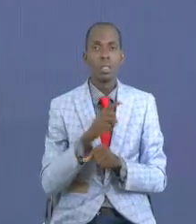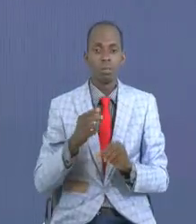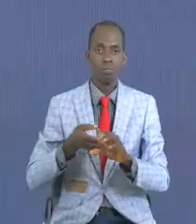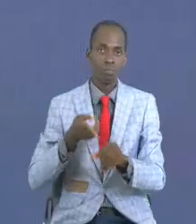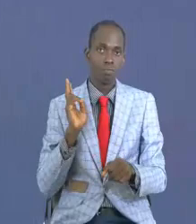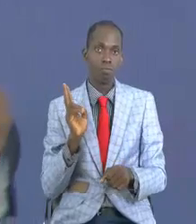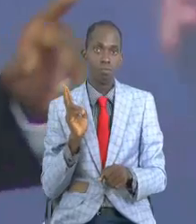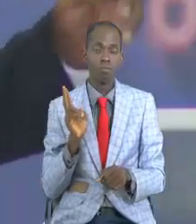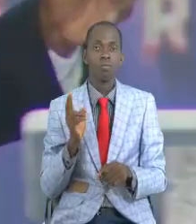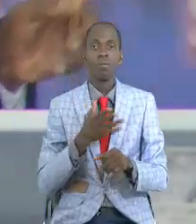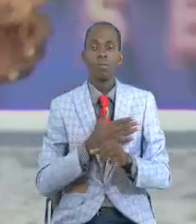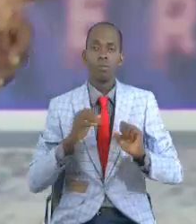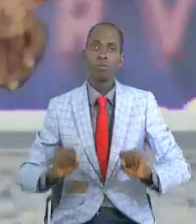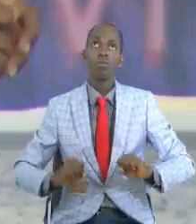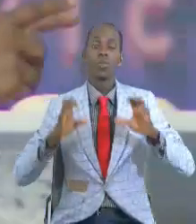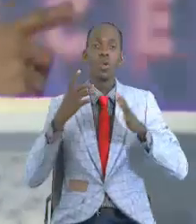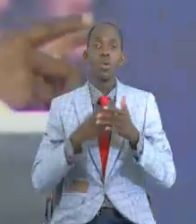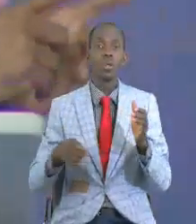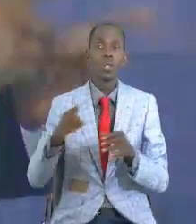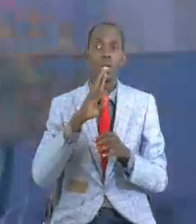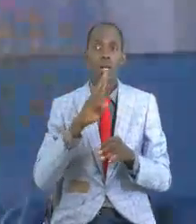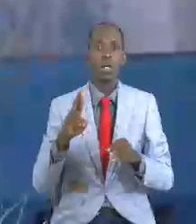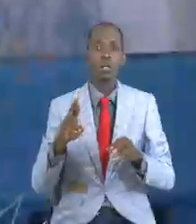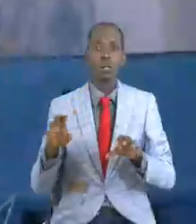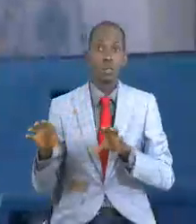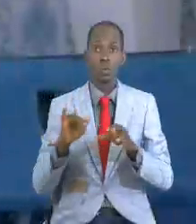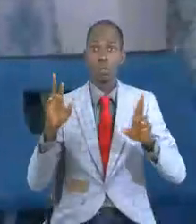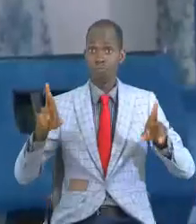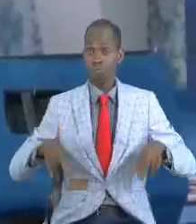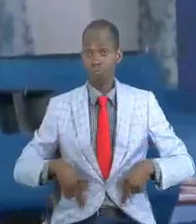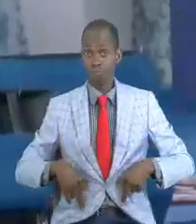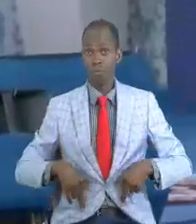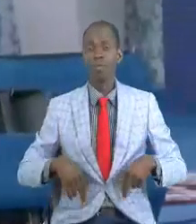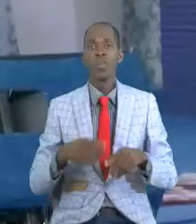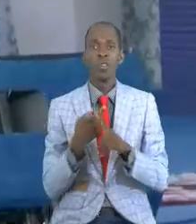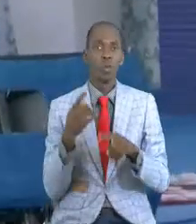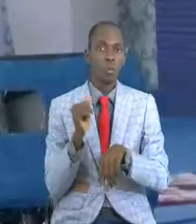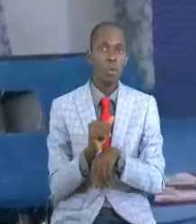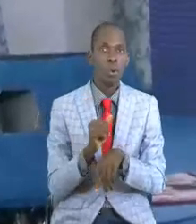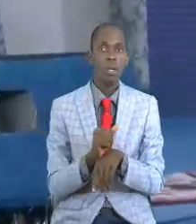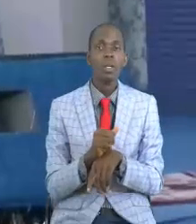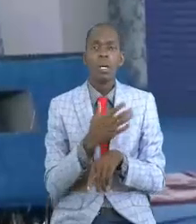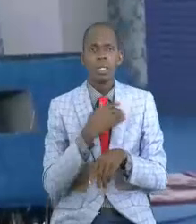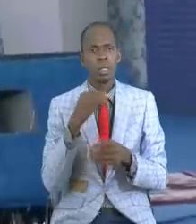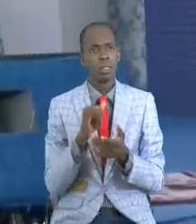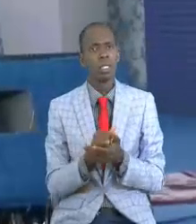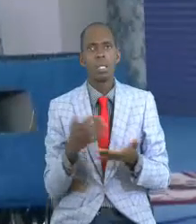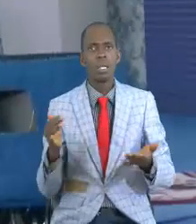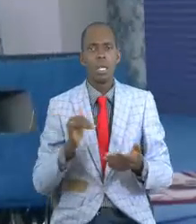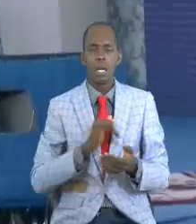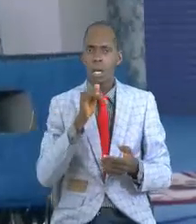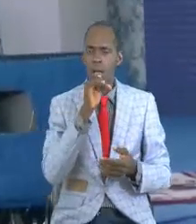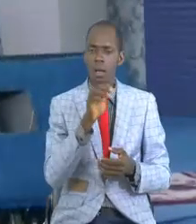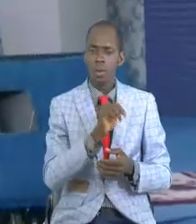they have been doing to another personality. The same thing with the Old Testament priest. The priest will come to